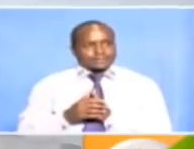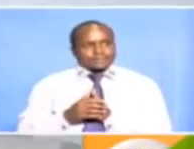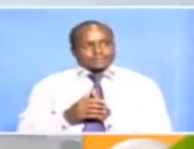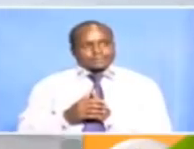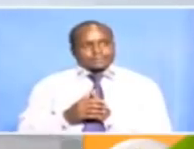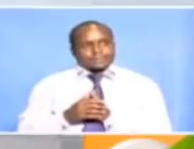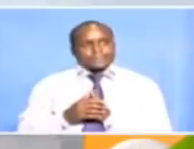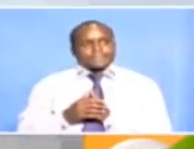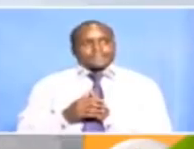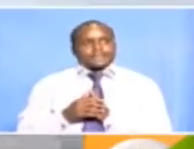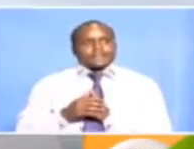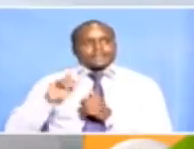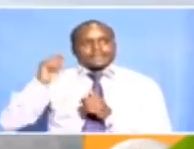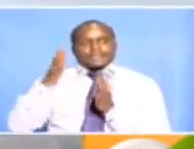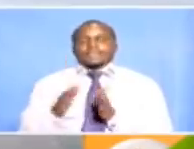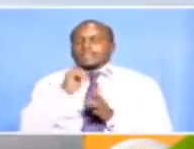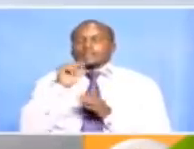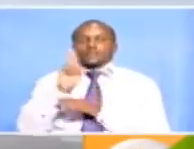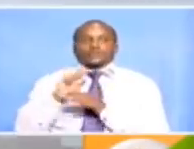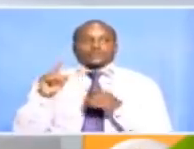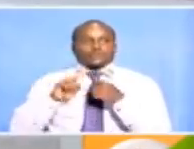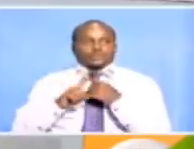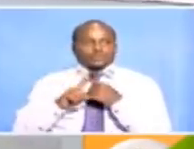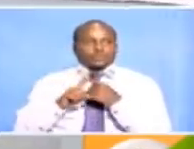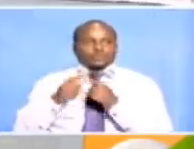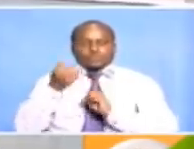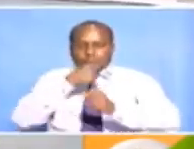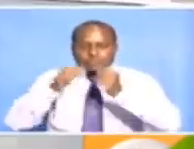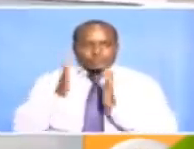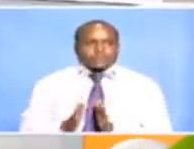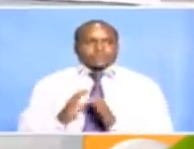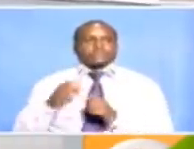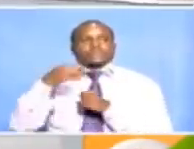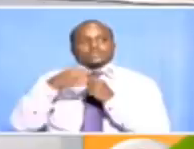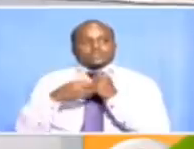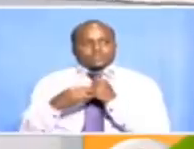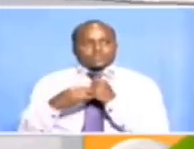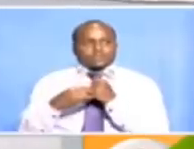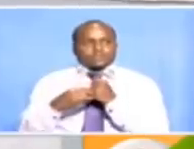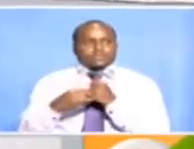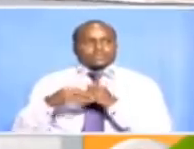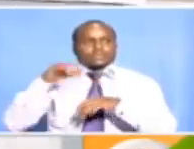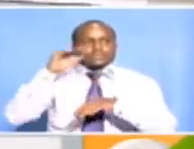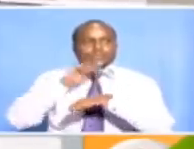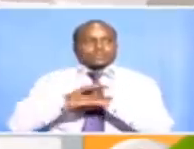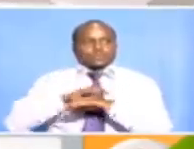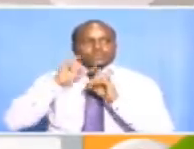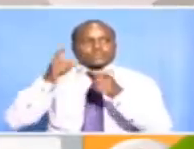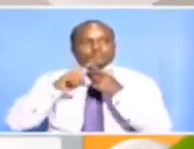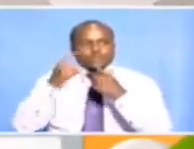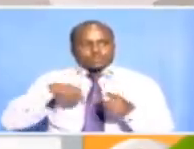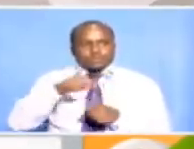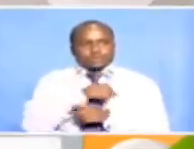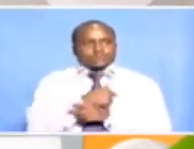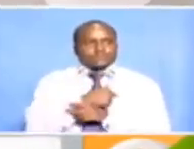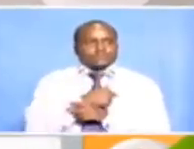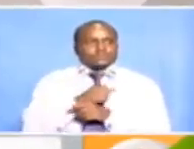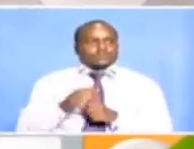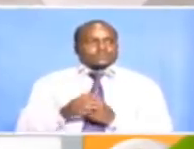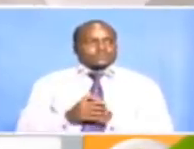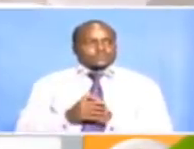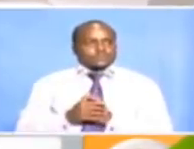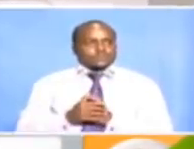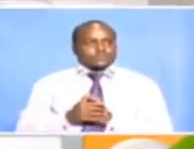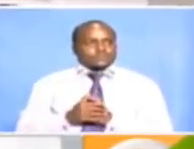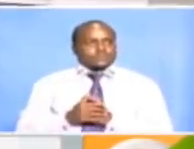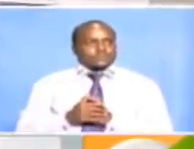Yes. Kenyans are not used to doers. Governor Sonko is a great gift to us. He is unbuggable.